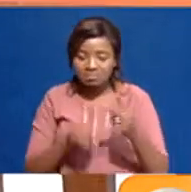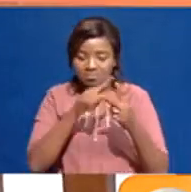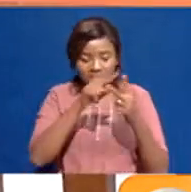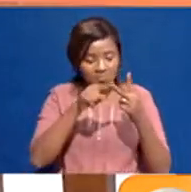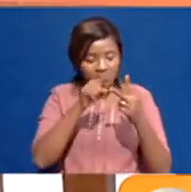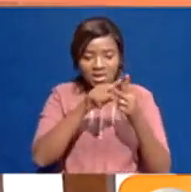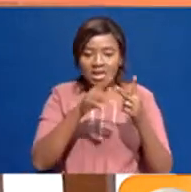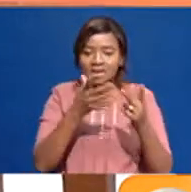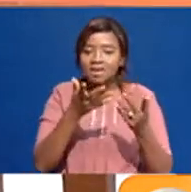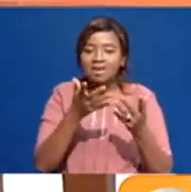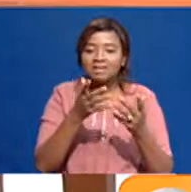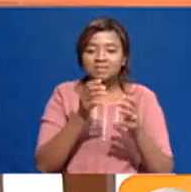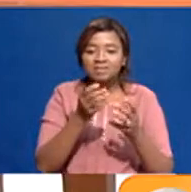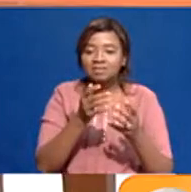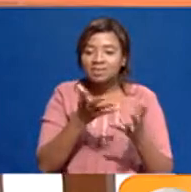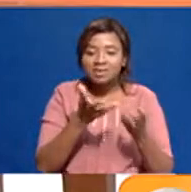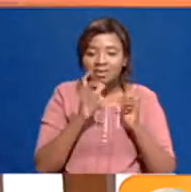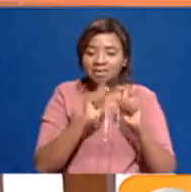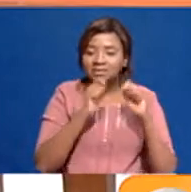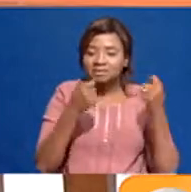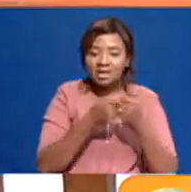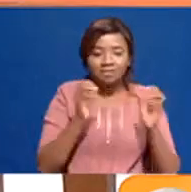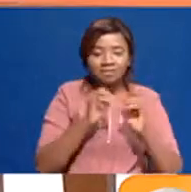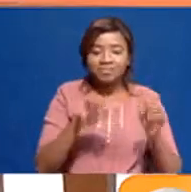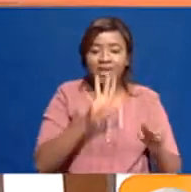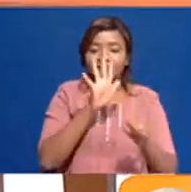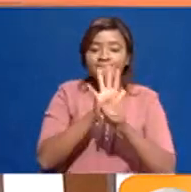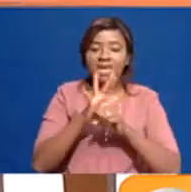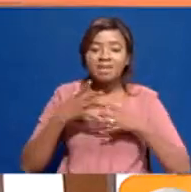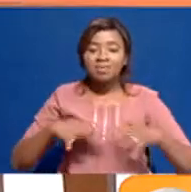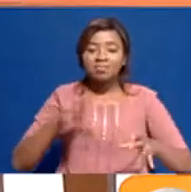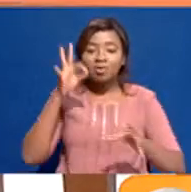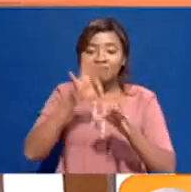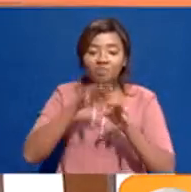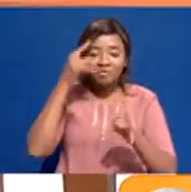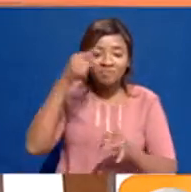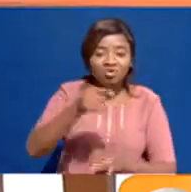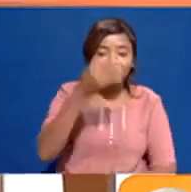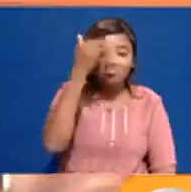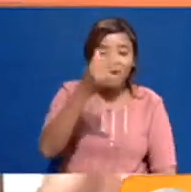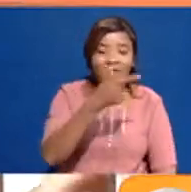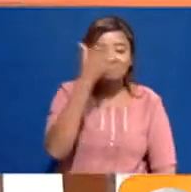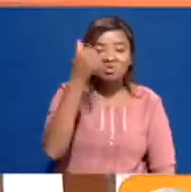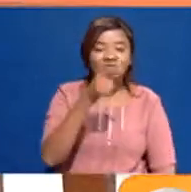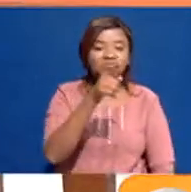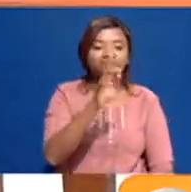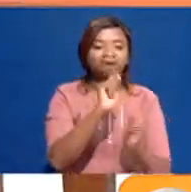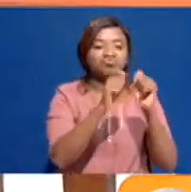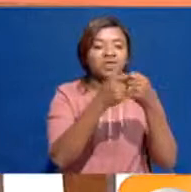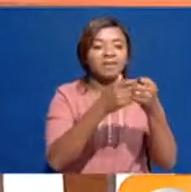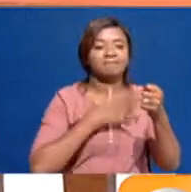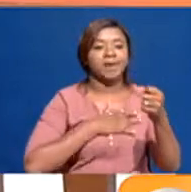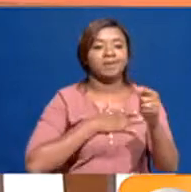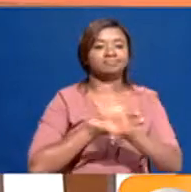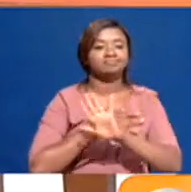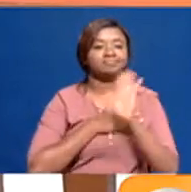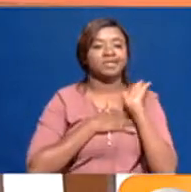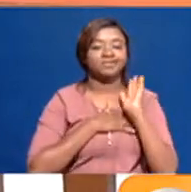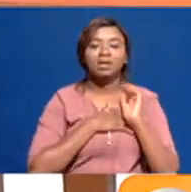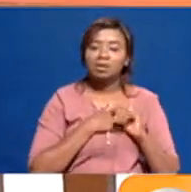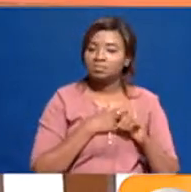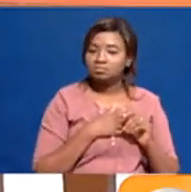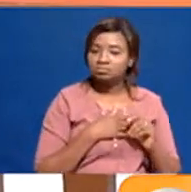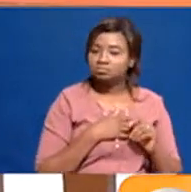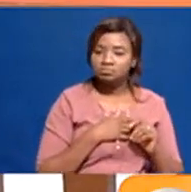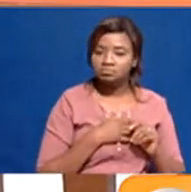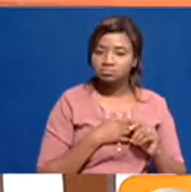of them vote for you. Why? Because they don't know about the others. Yeah. The way public affairs were being managed in the